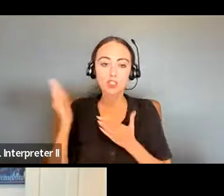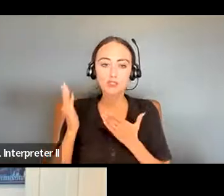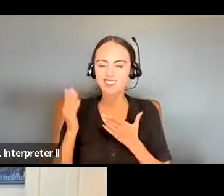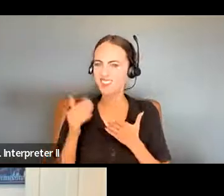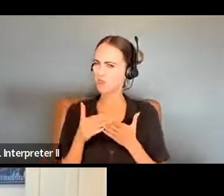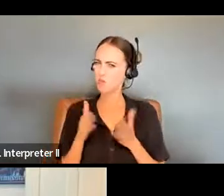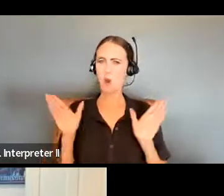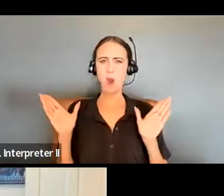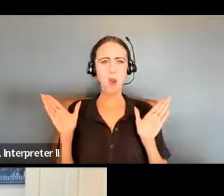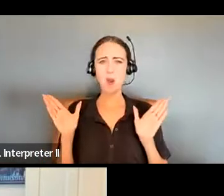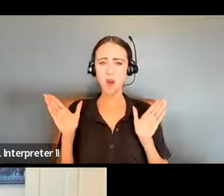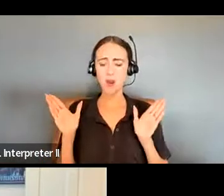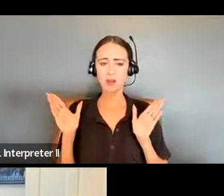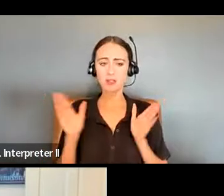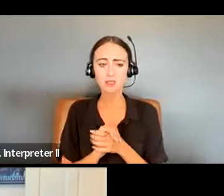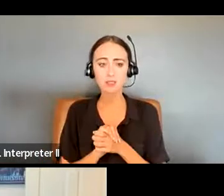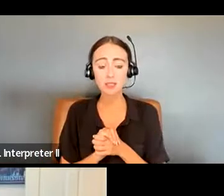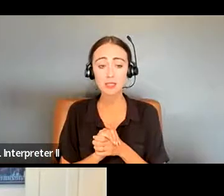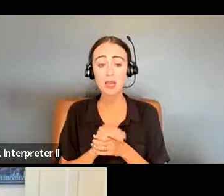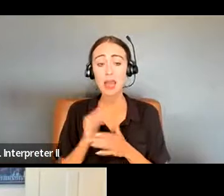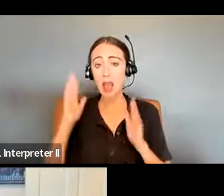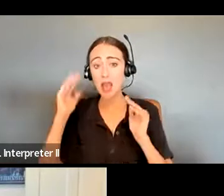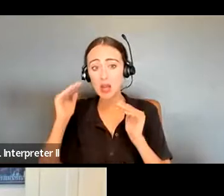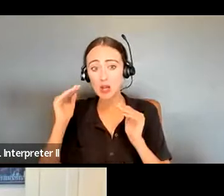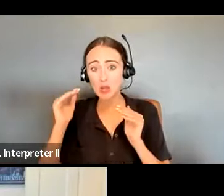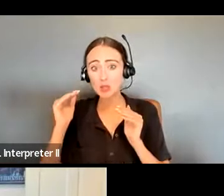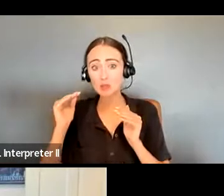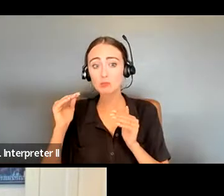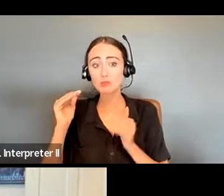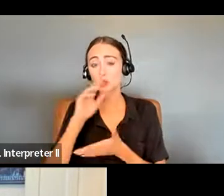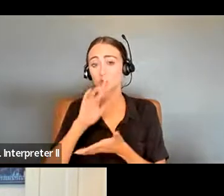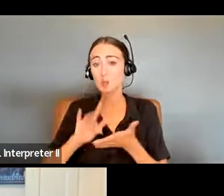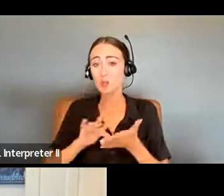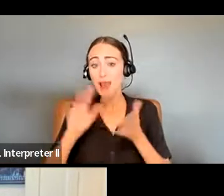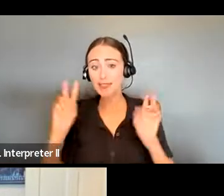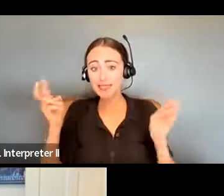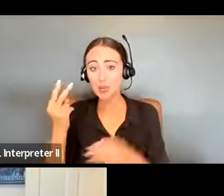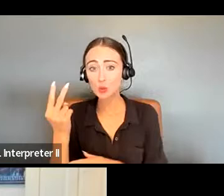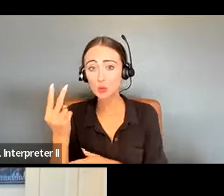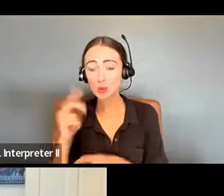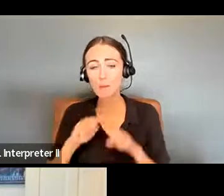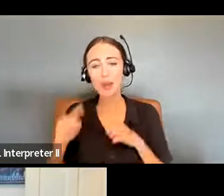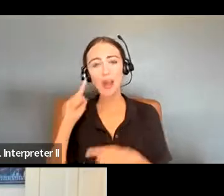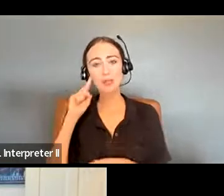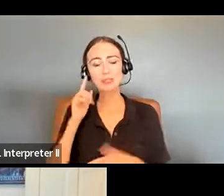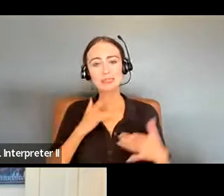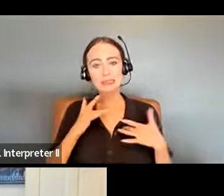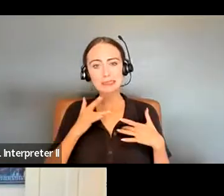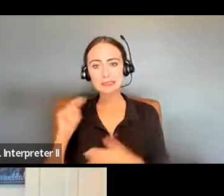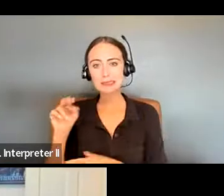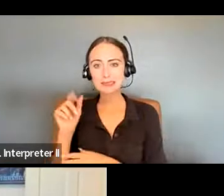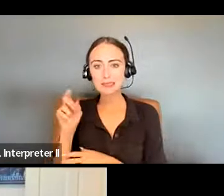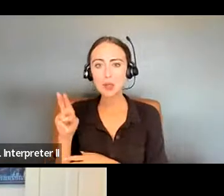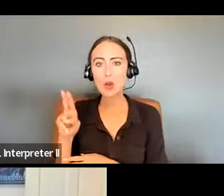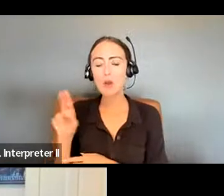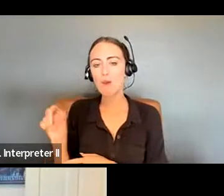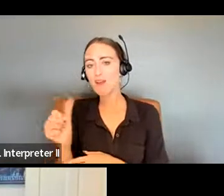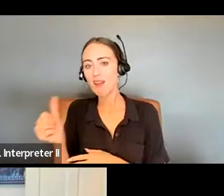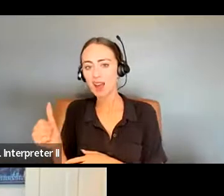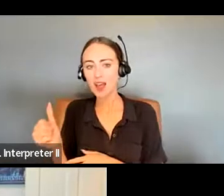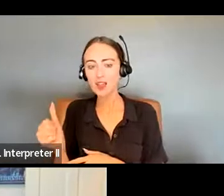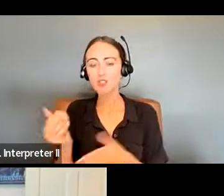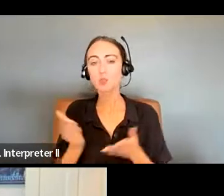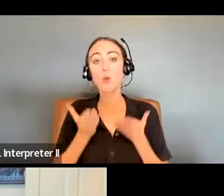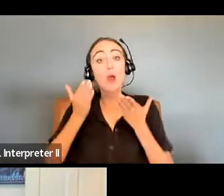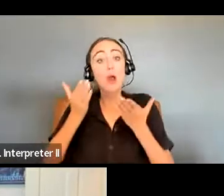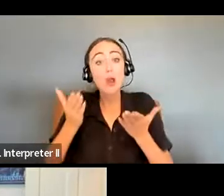broad. I initially hoped to strike all of Title II, but I heard concerns from Councilmember Nadeau and the executive and others, and therefore